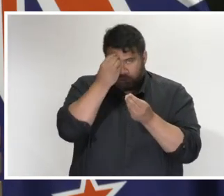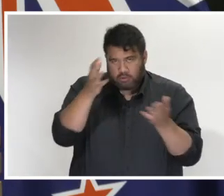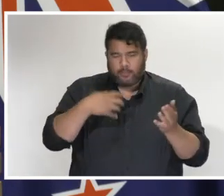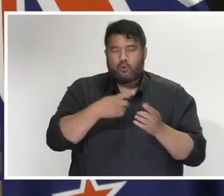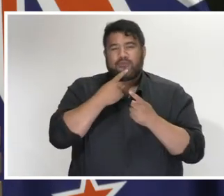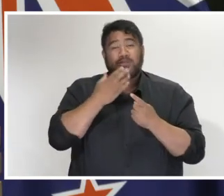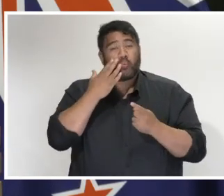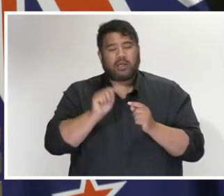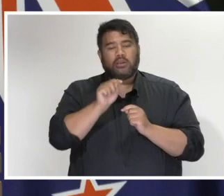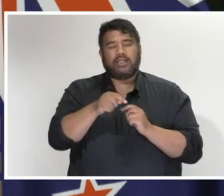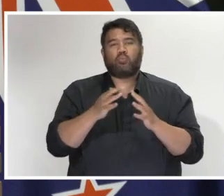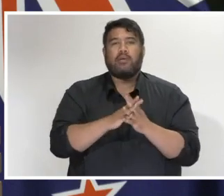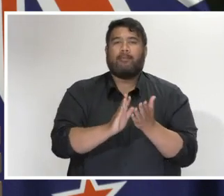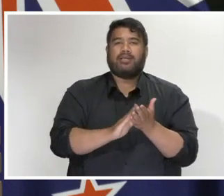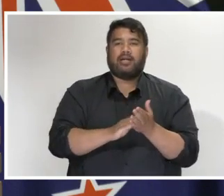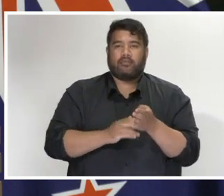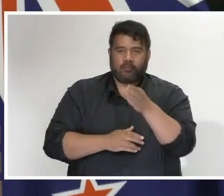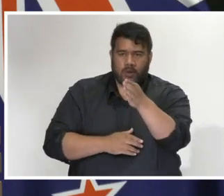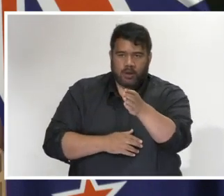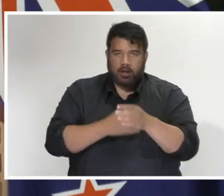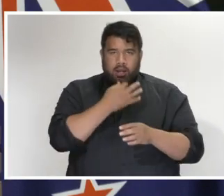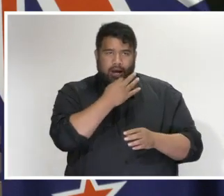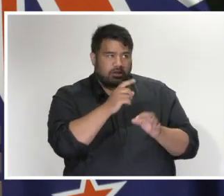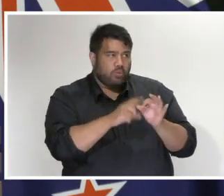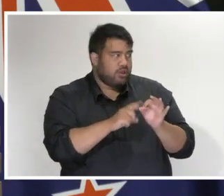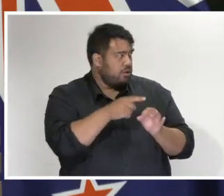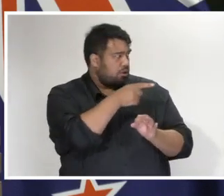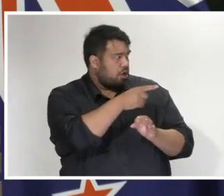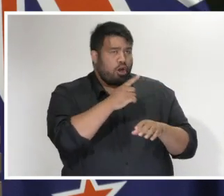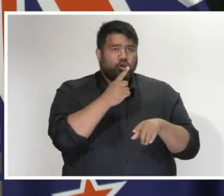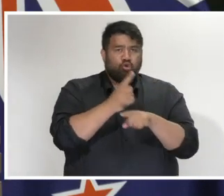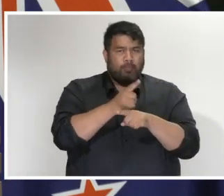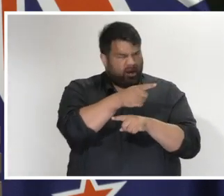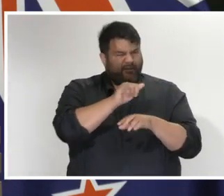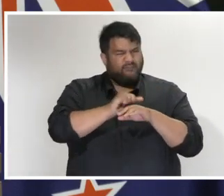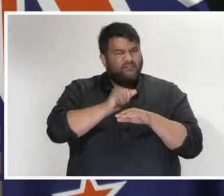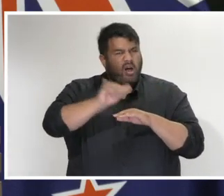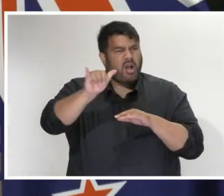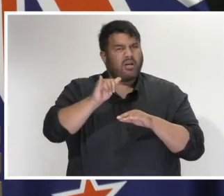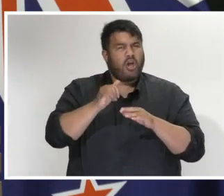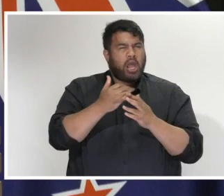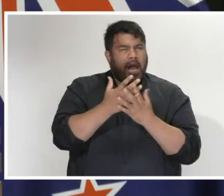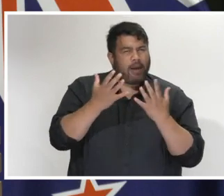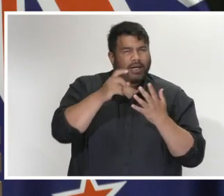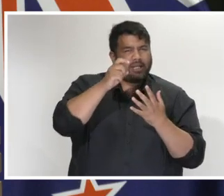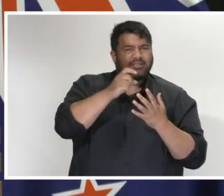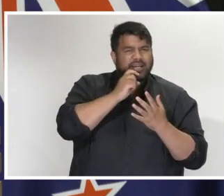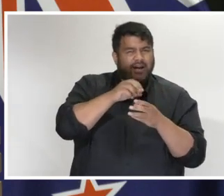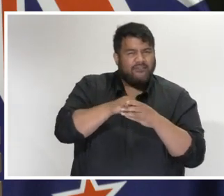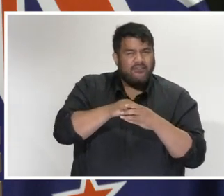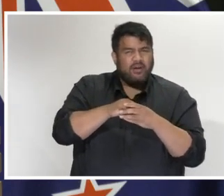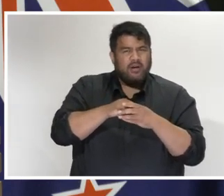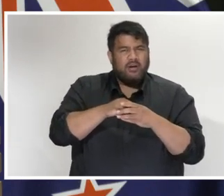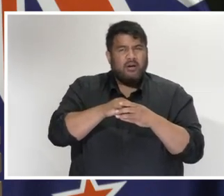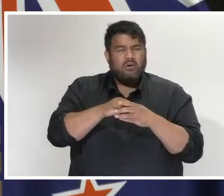Sorry, what was? Do you have an update on the Peru flight, the numbers registered and the departure date? Yes, I do. So we have 49 who